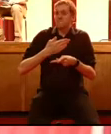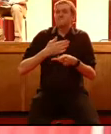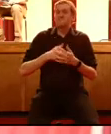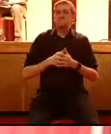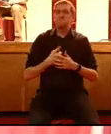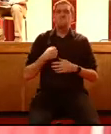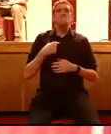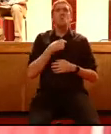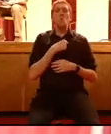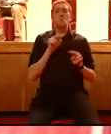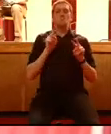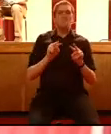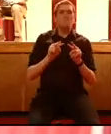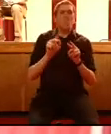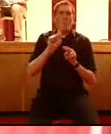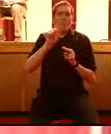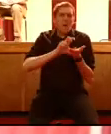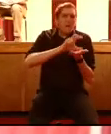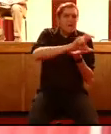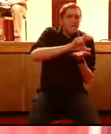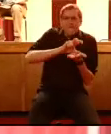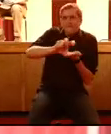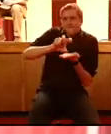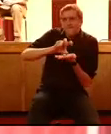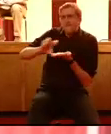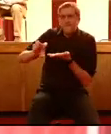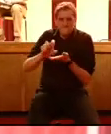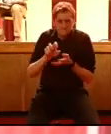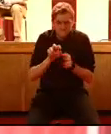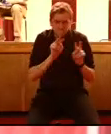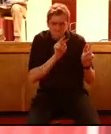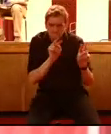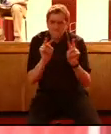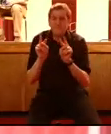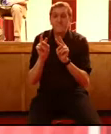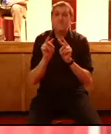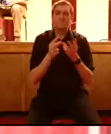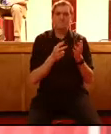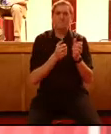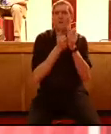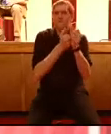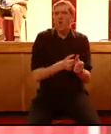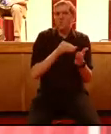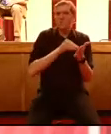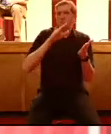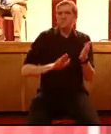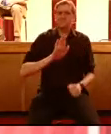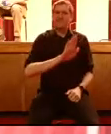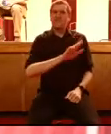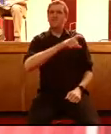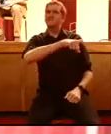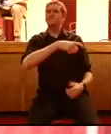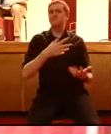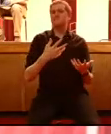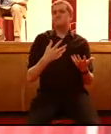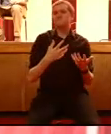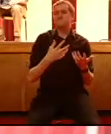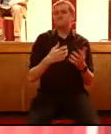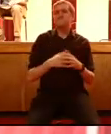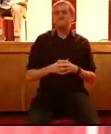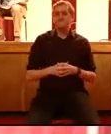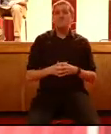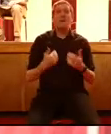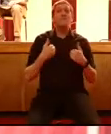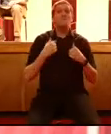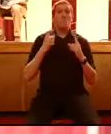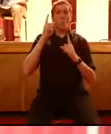our allocations very, very closely, and we're following the students. The needs follow the students. We have a one-to-one